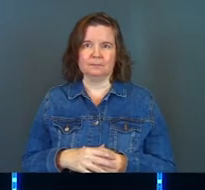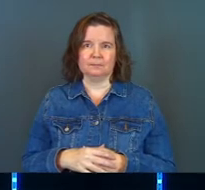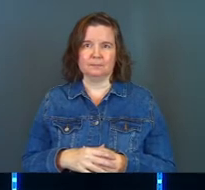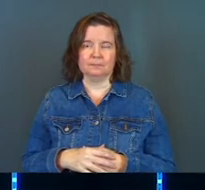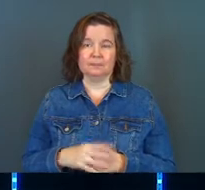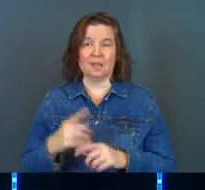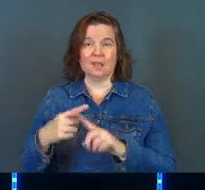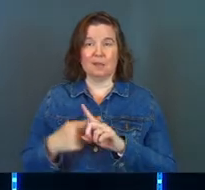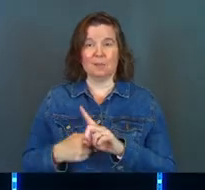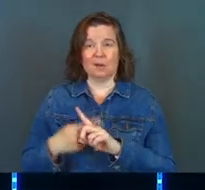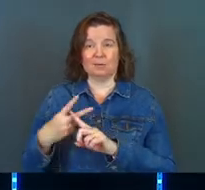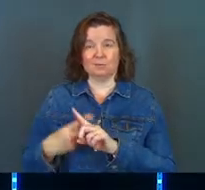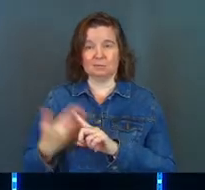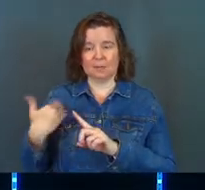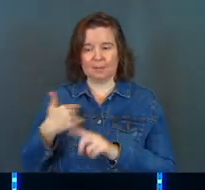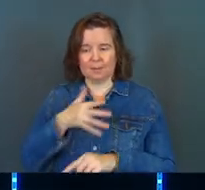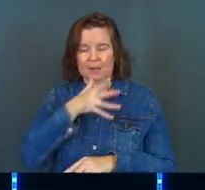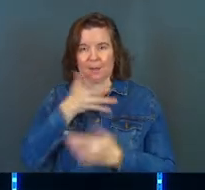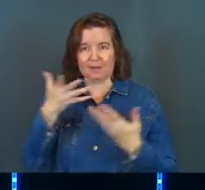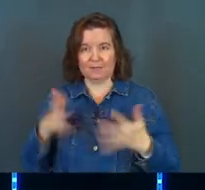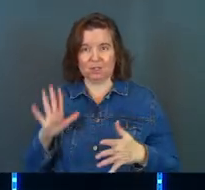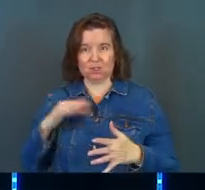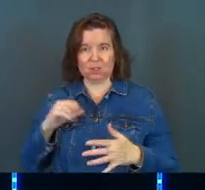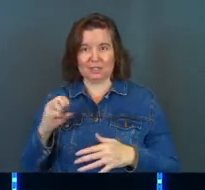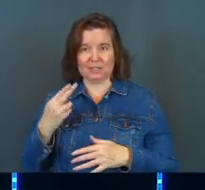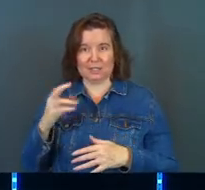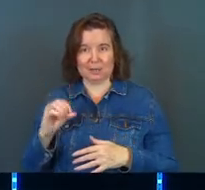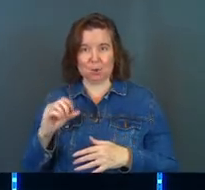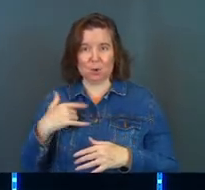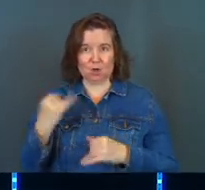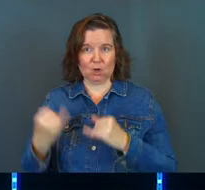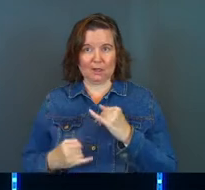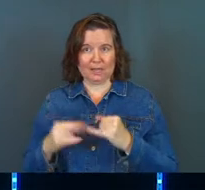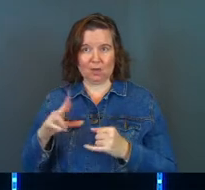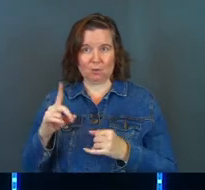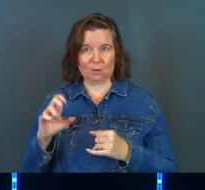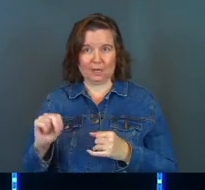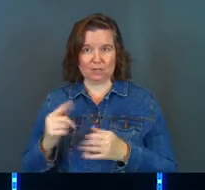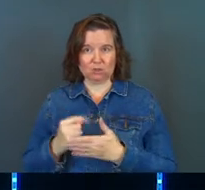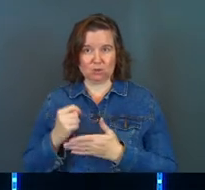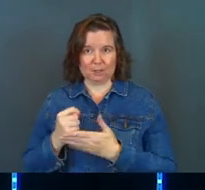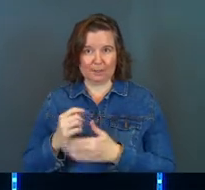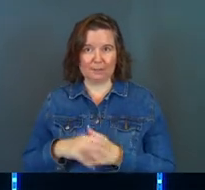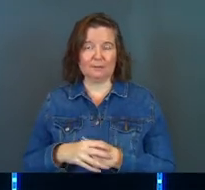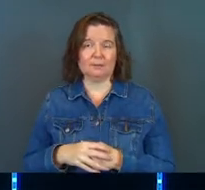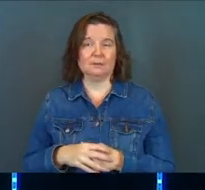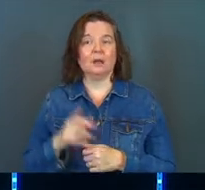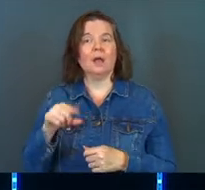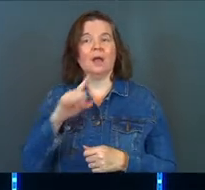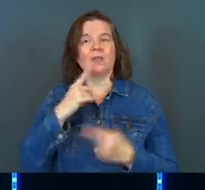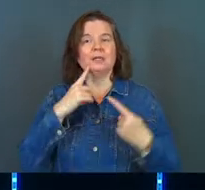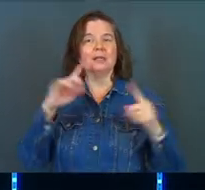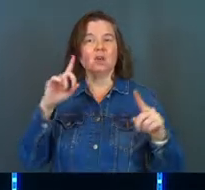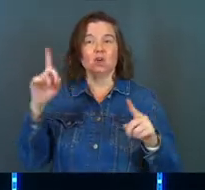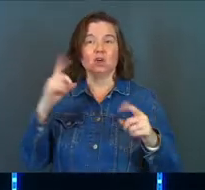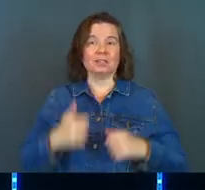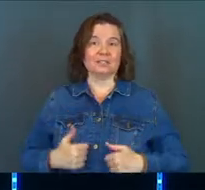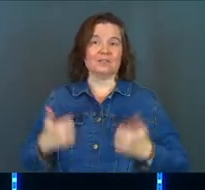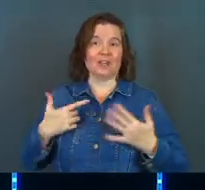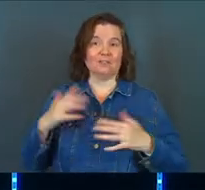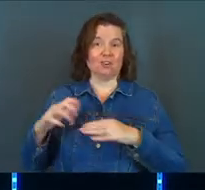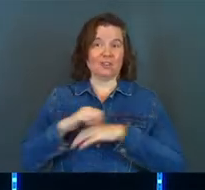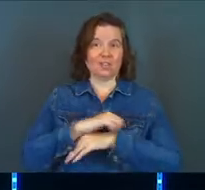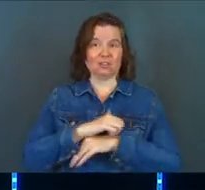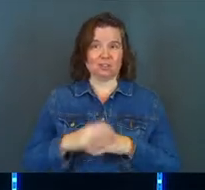A month or so ago, my mom finishes her chemo and her last radiation, and they declare her a survivor